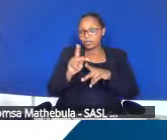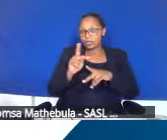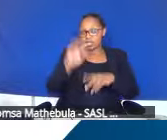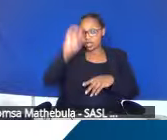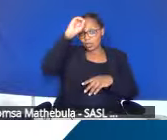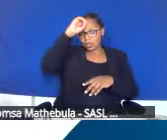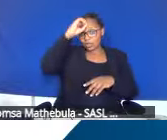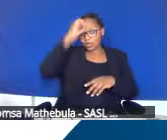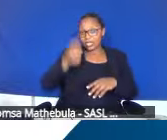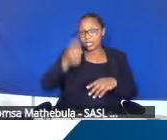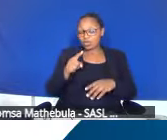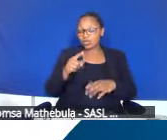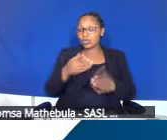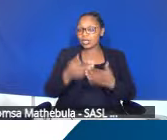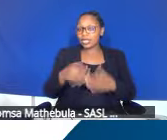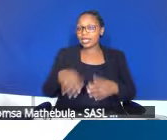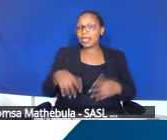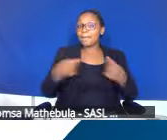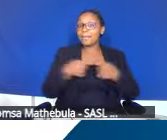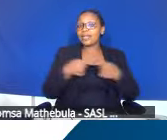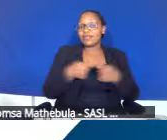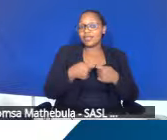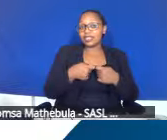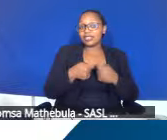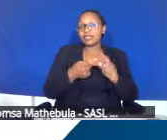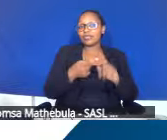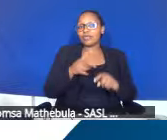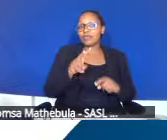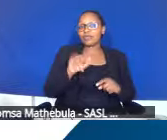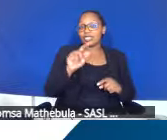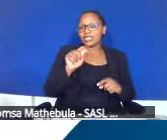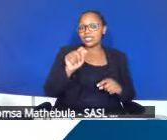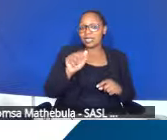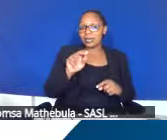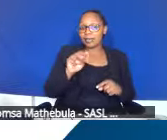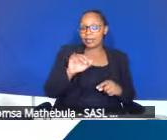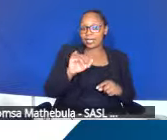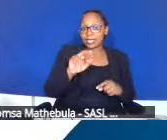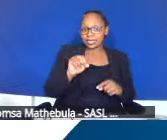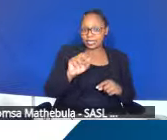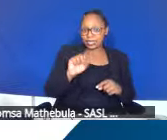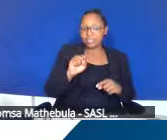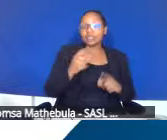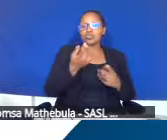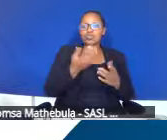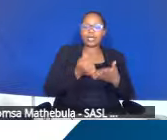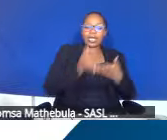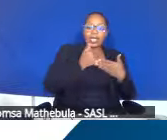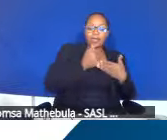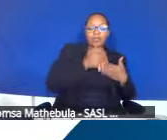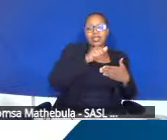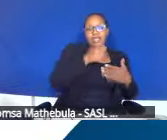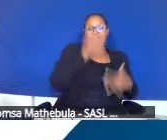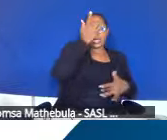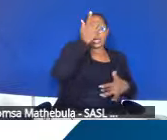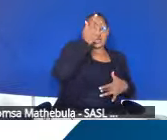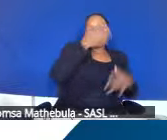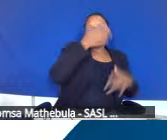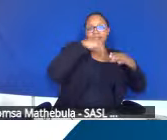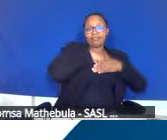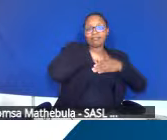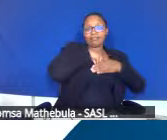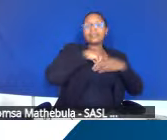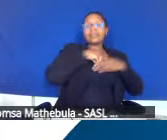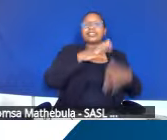benefit from vitamins to treat one or other medical condition, that is fine, but then he must prescribe